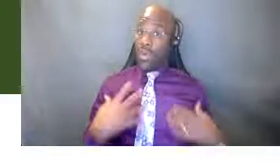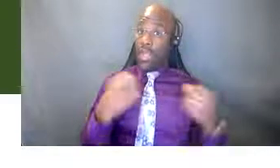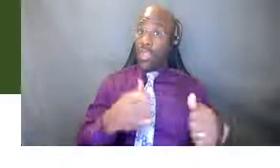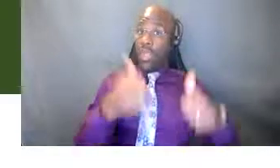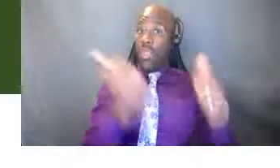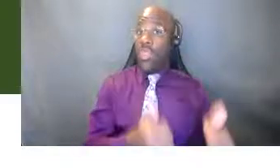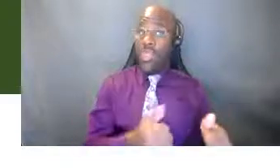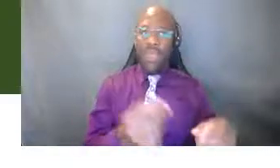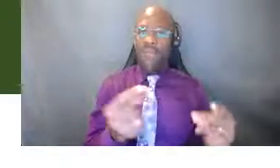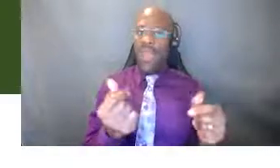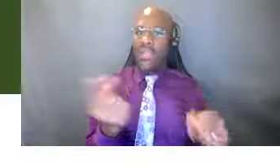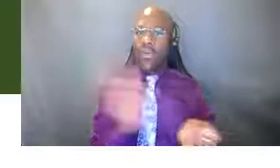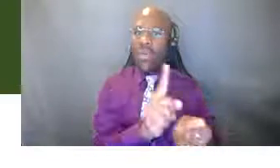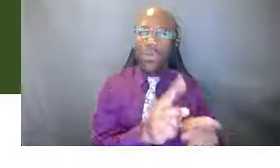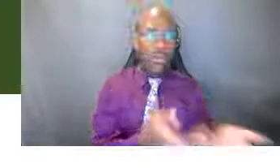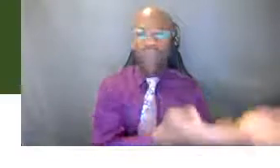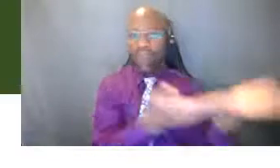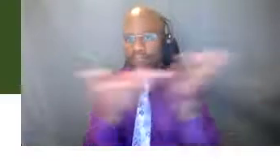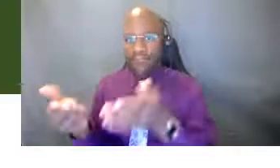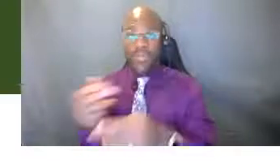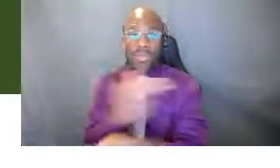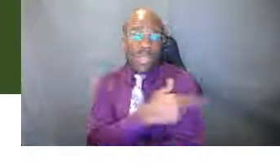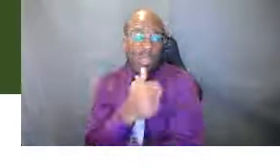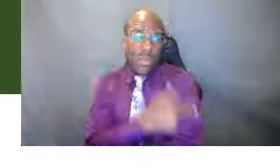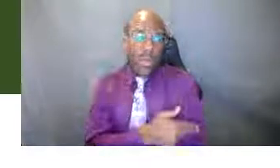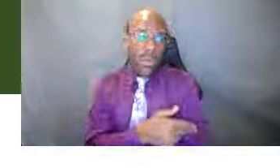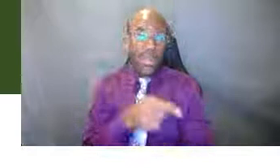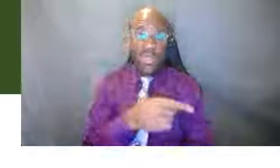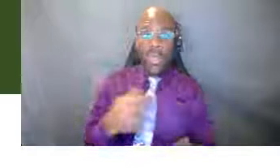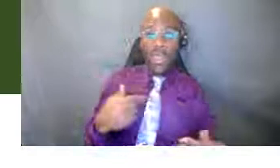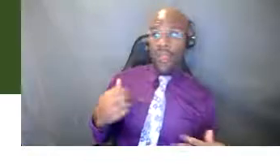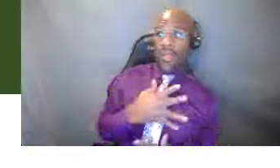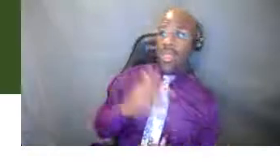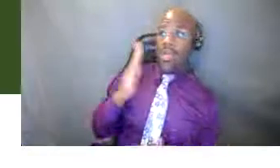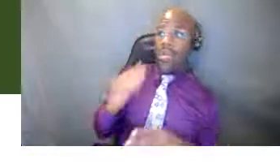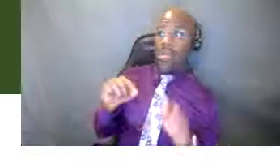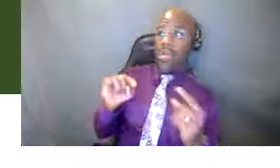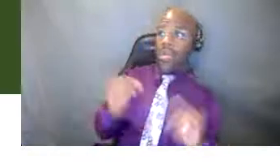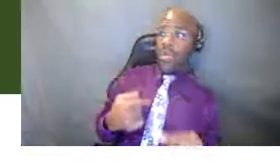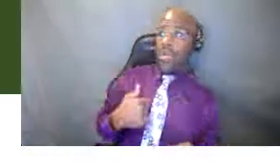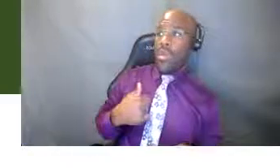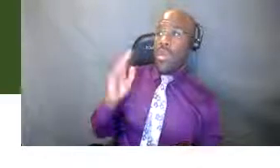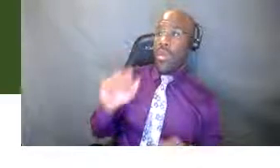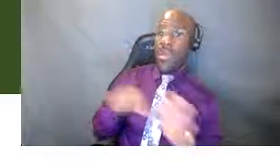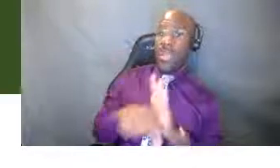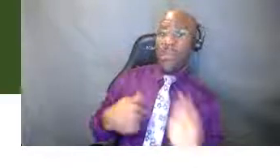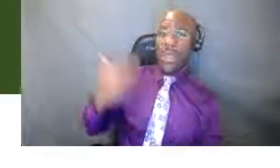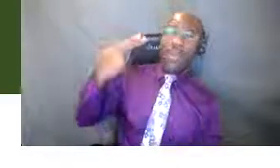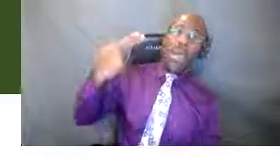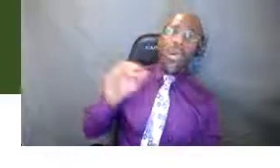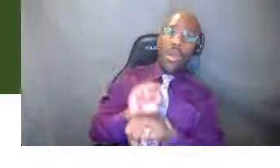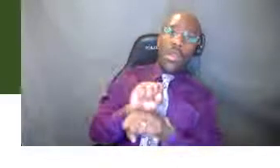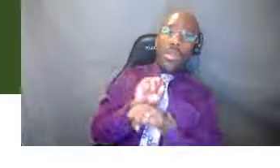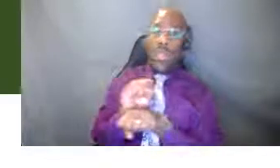about being arrested, injured, or killed by the police. And again, it's probably